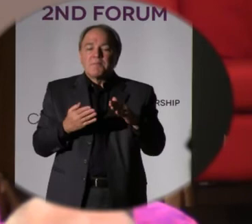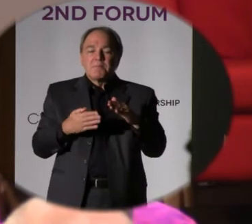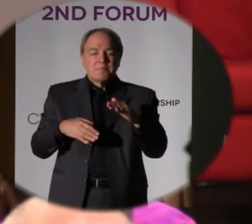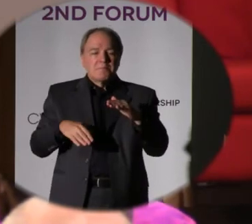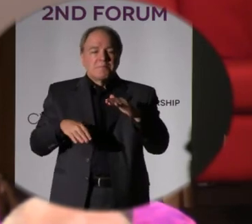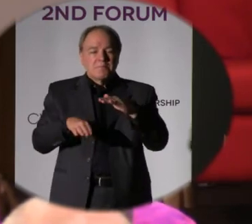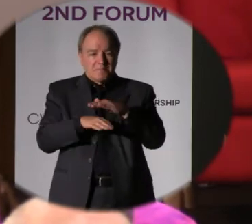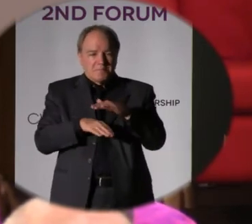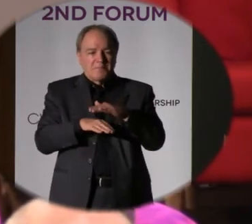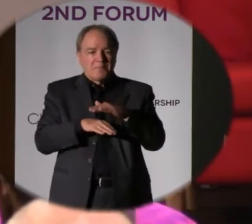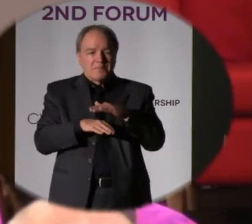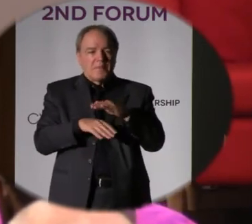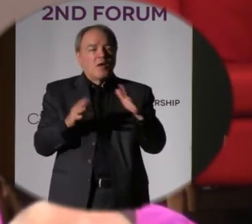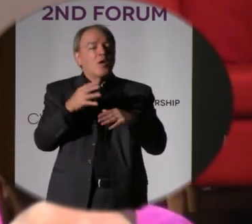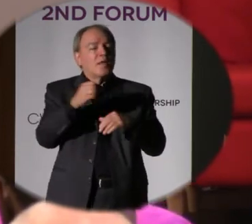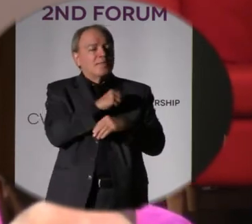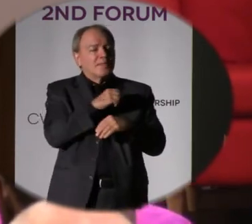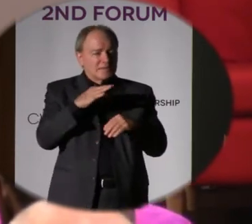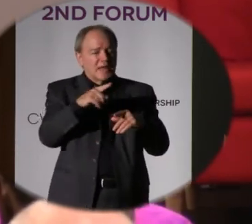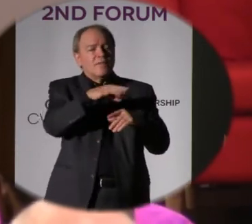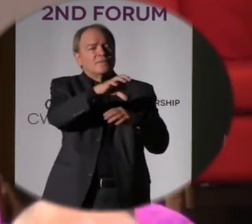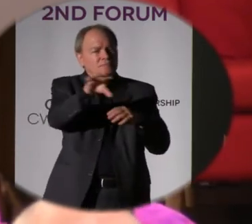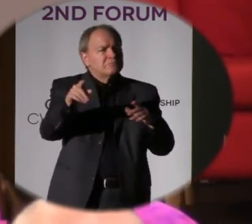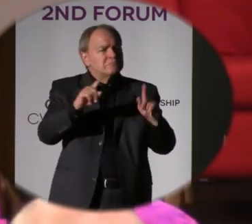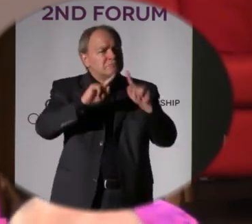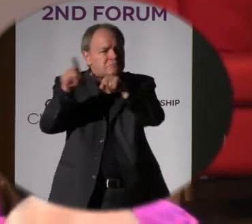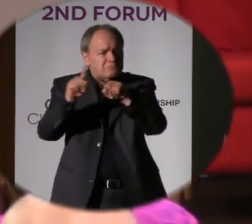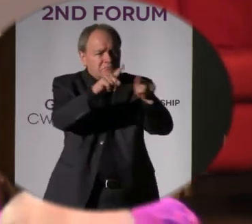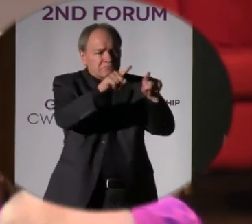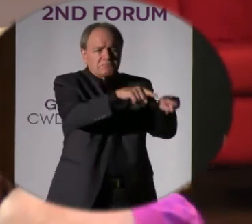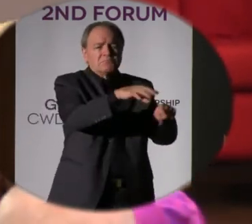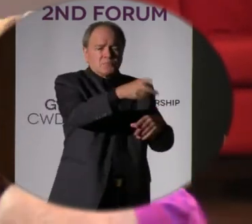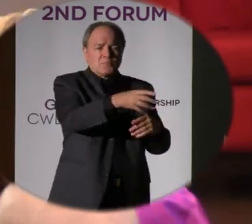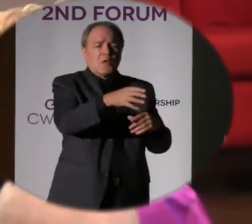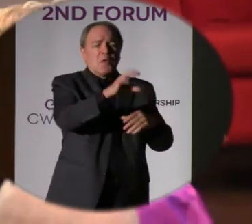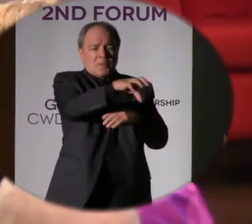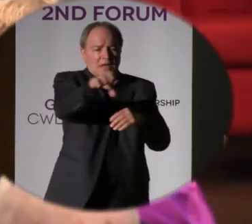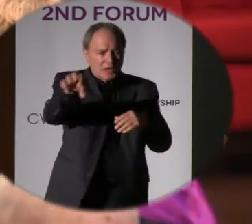the countries to support governments and to develop